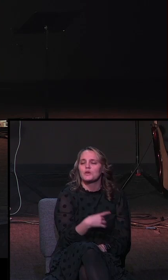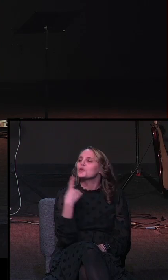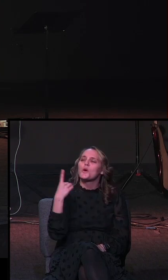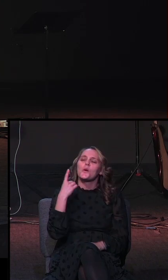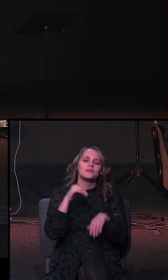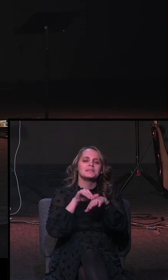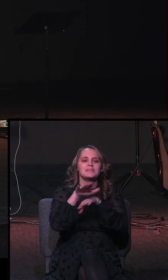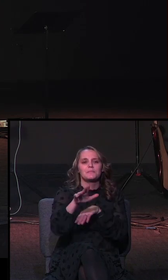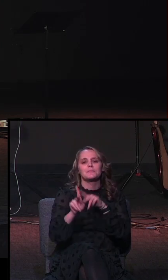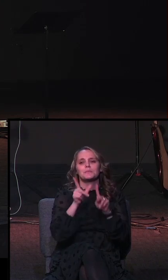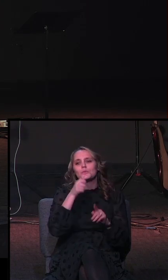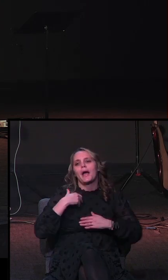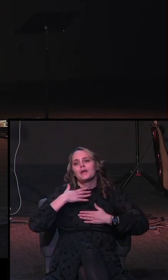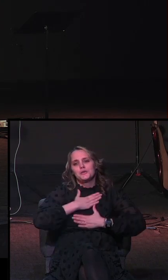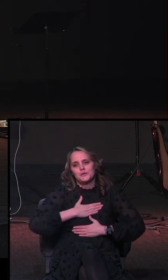are just like me.